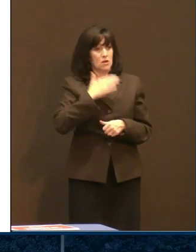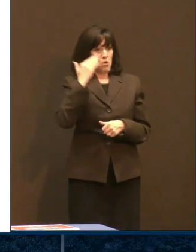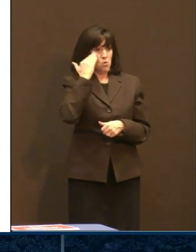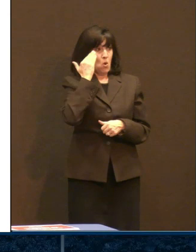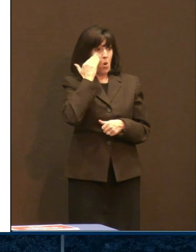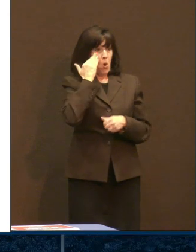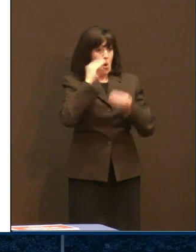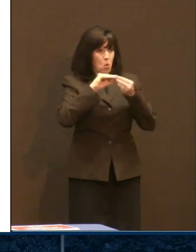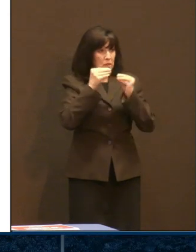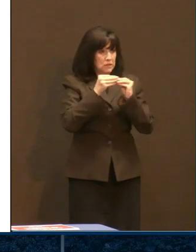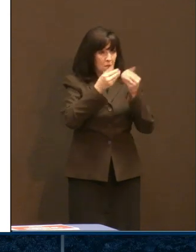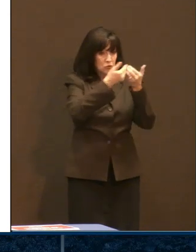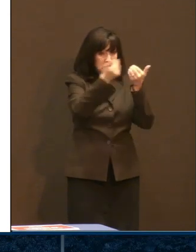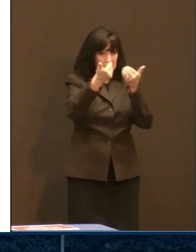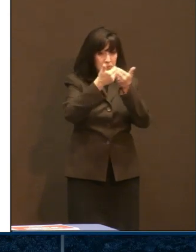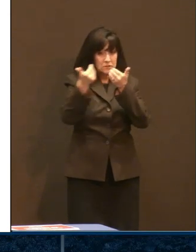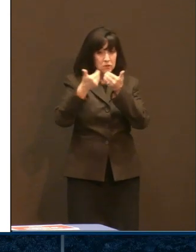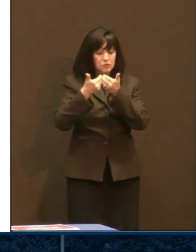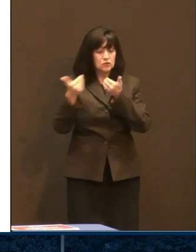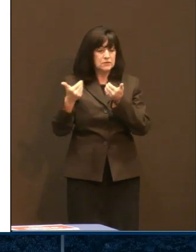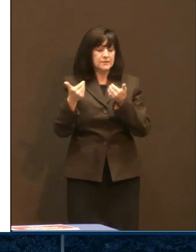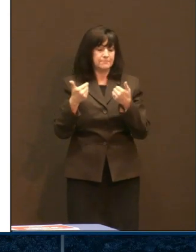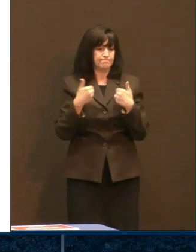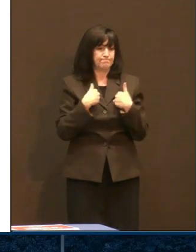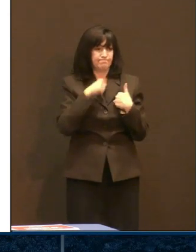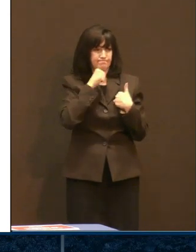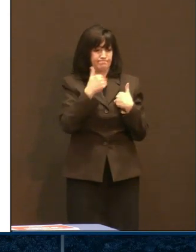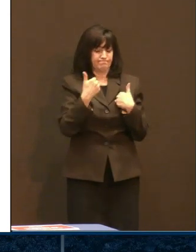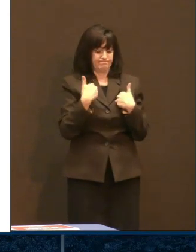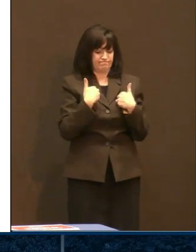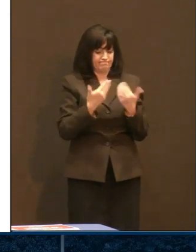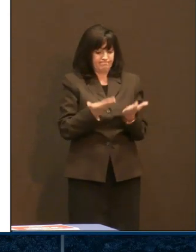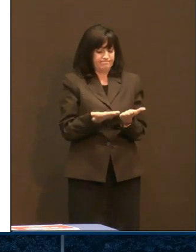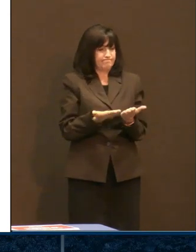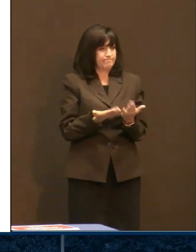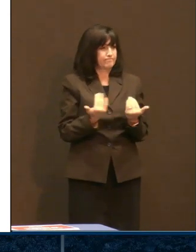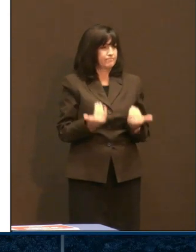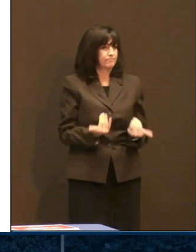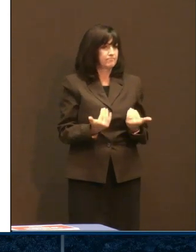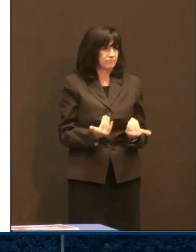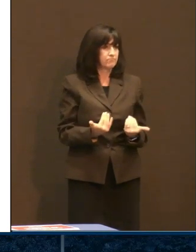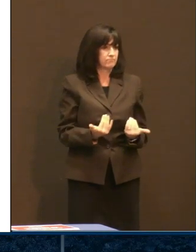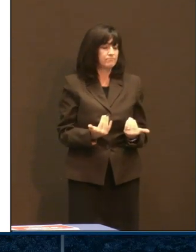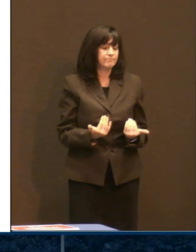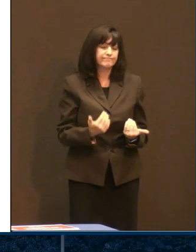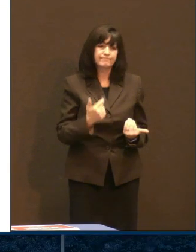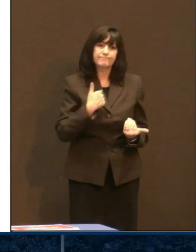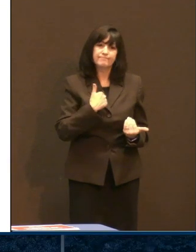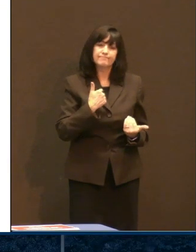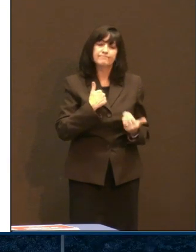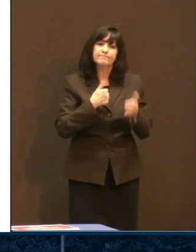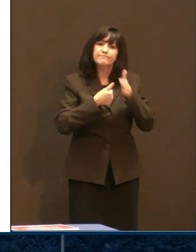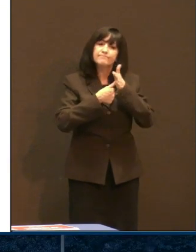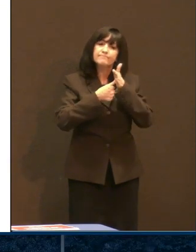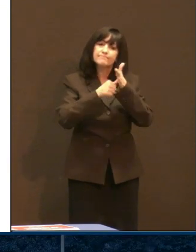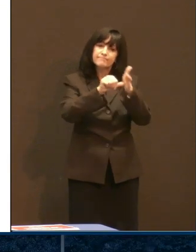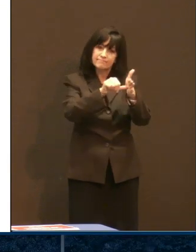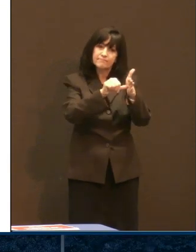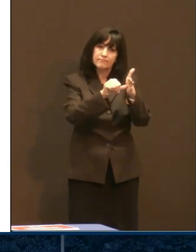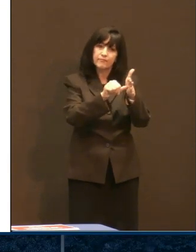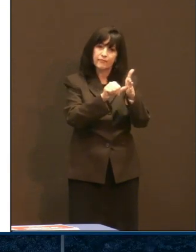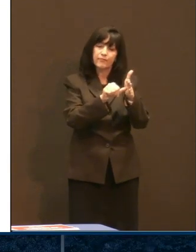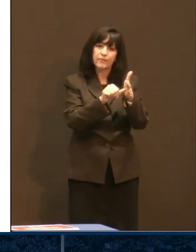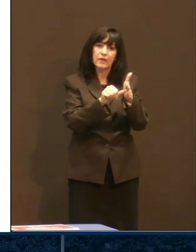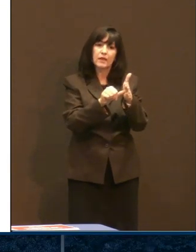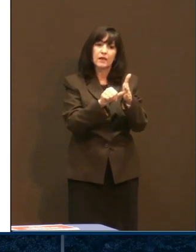important question to ask. One thing that I will emphasize is important, it does,